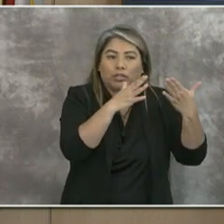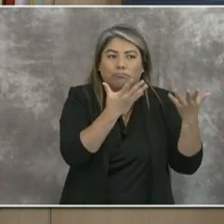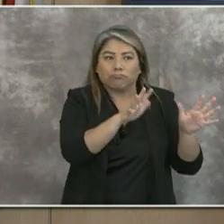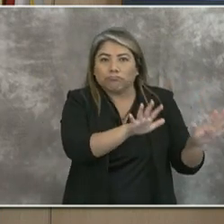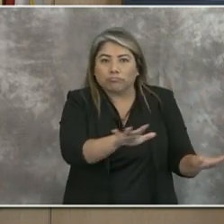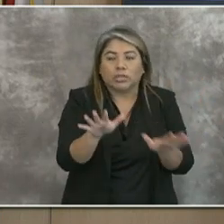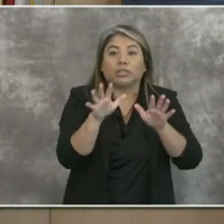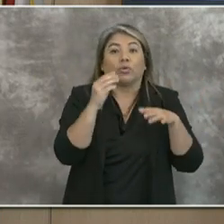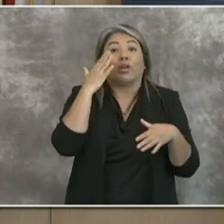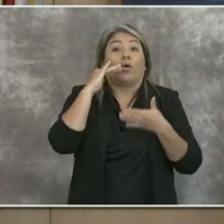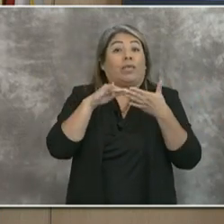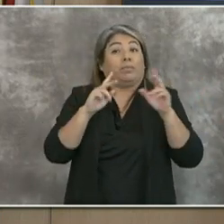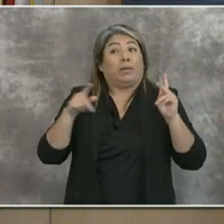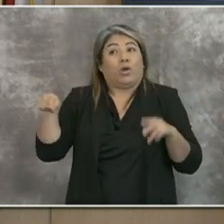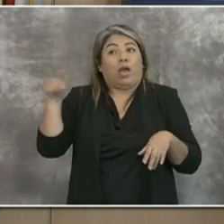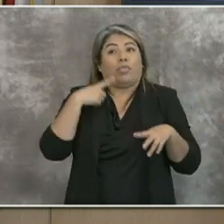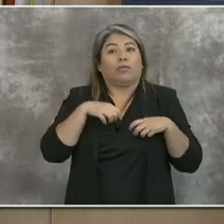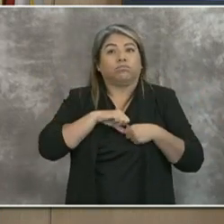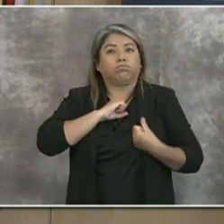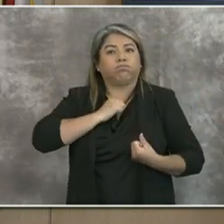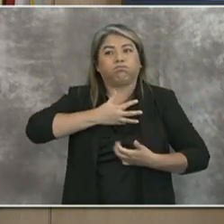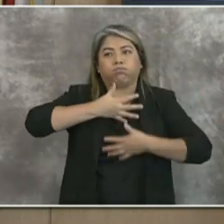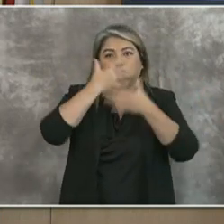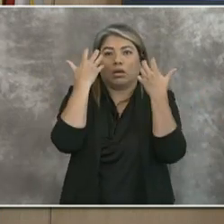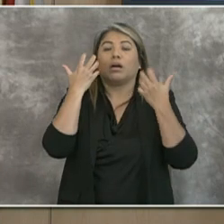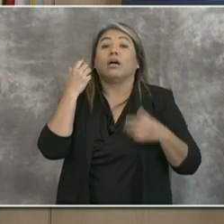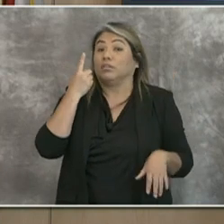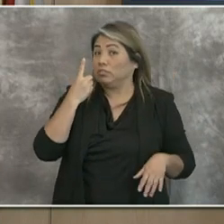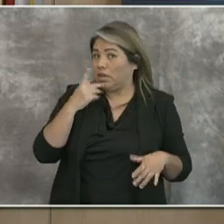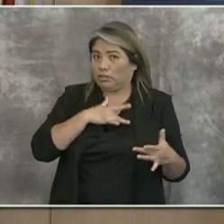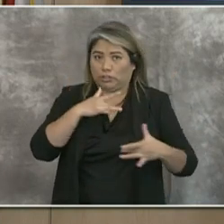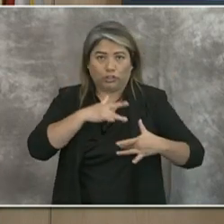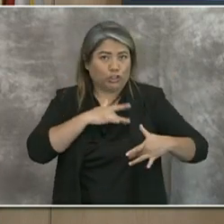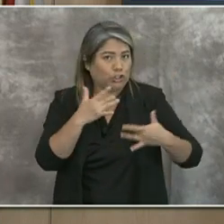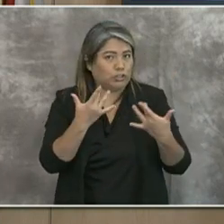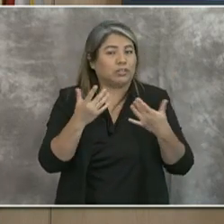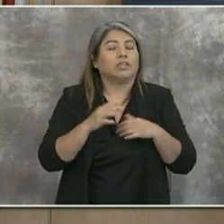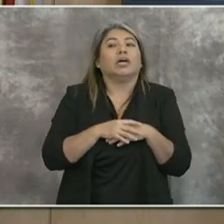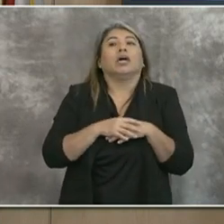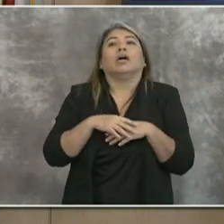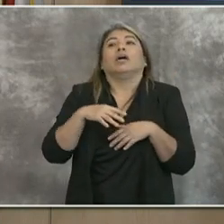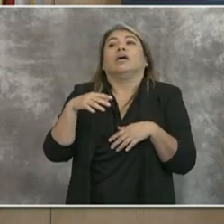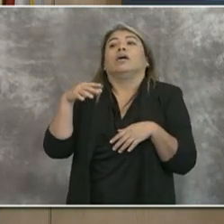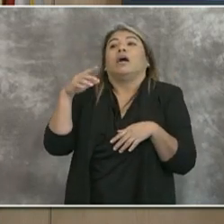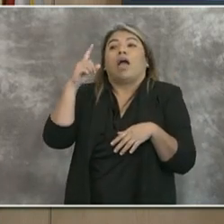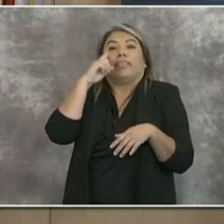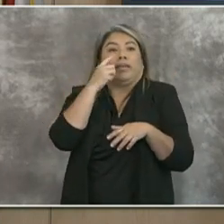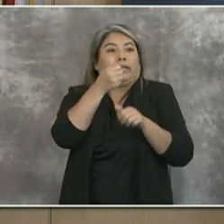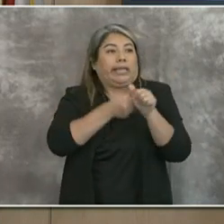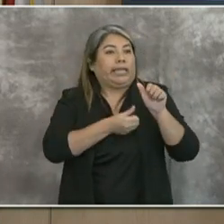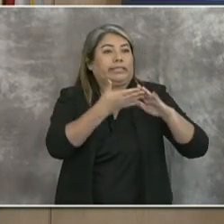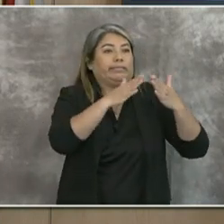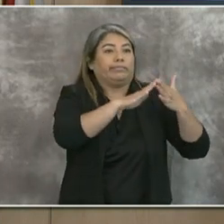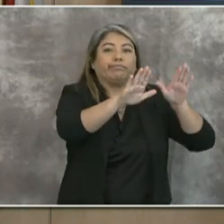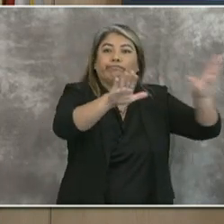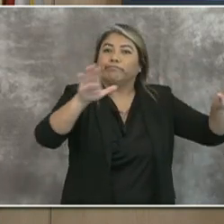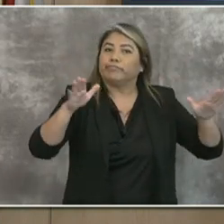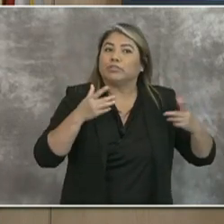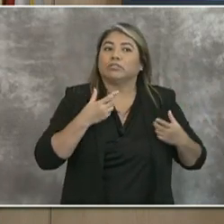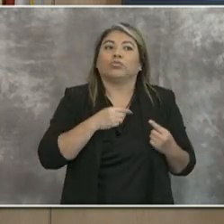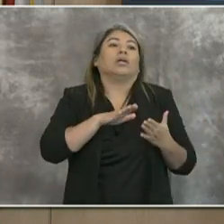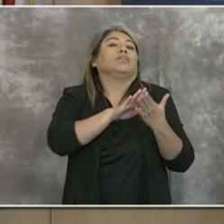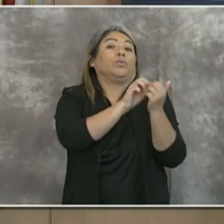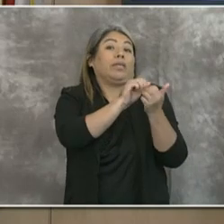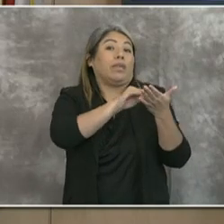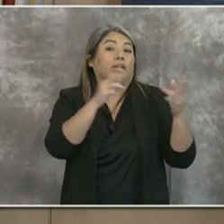are out there grieving. We understand the concern that has been raised. I think each of the jurisdictions are trying to deal with that issue